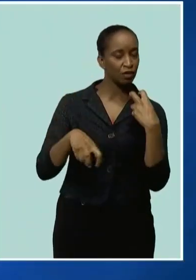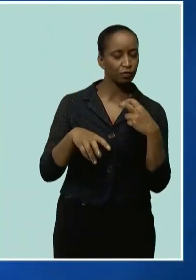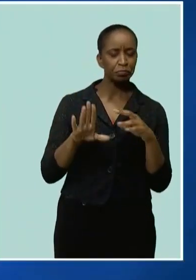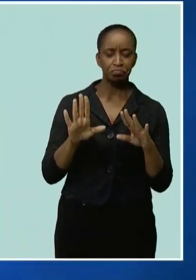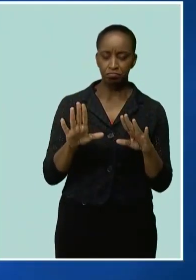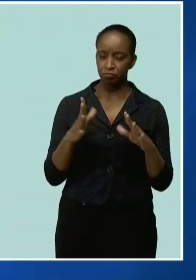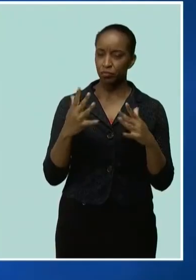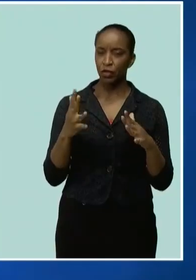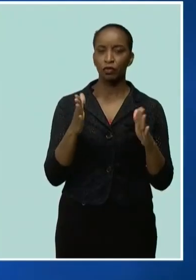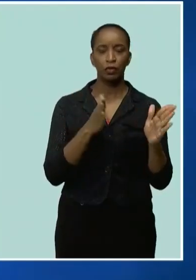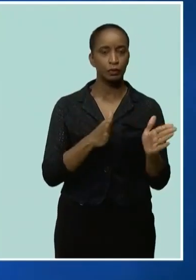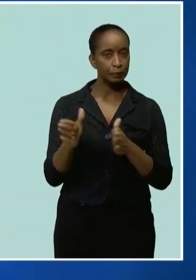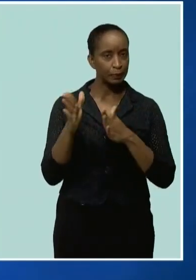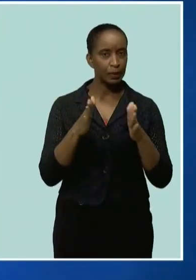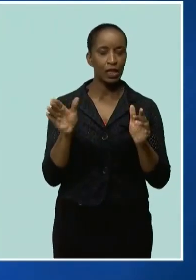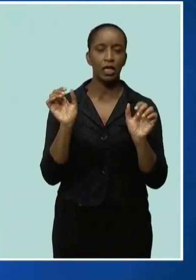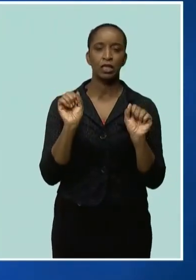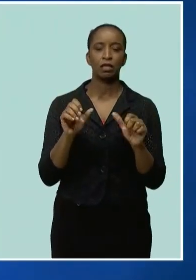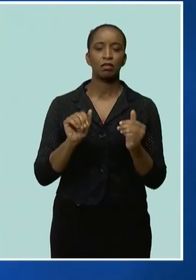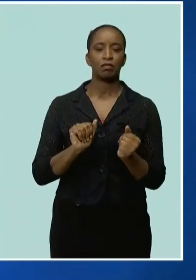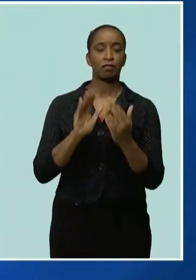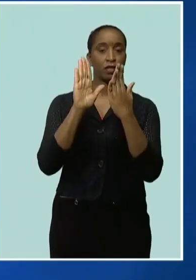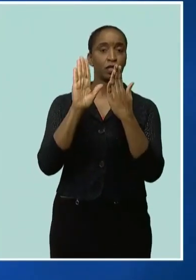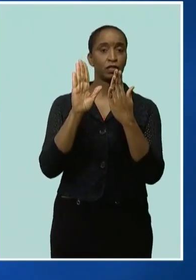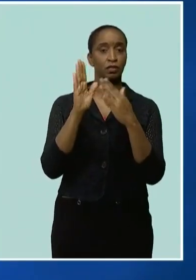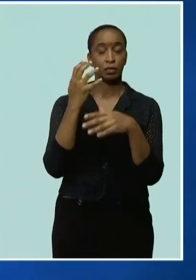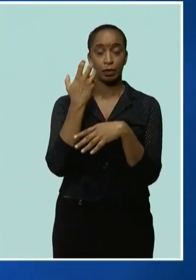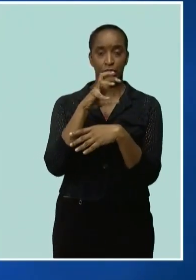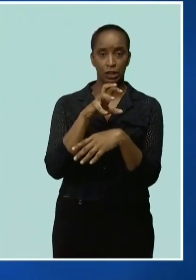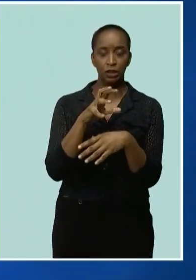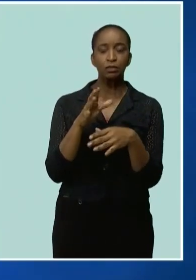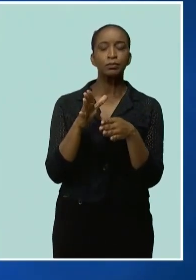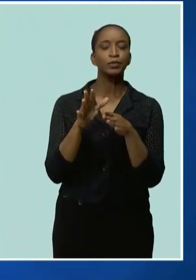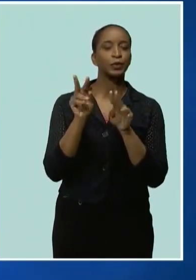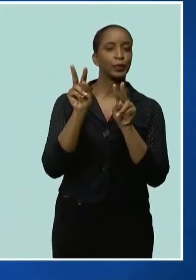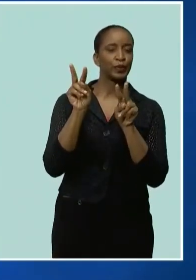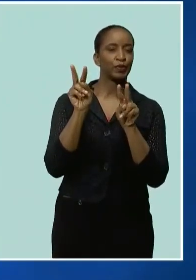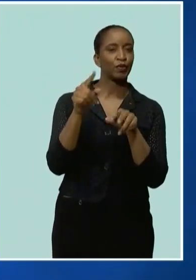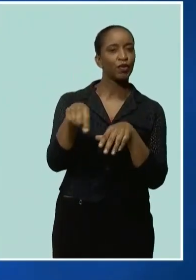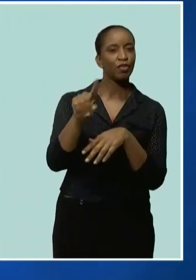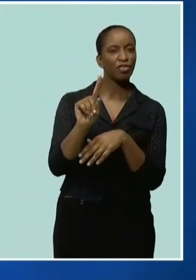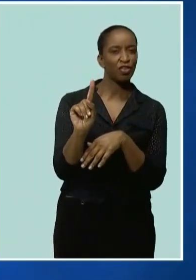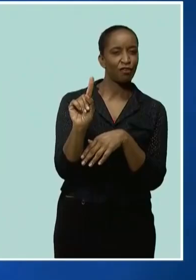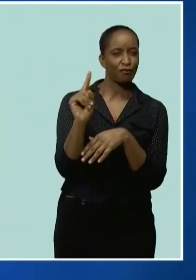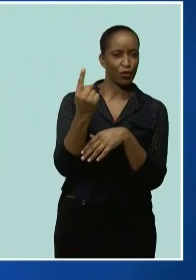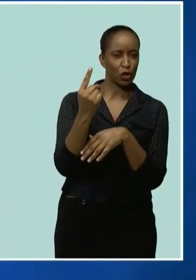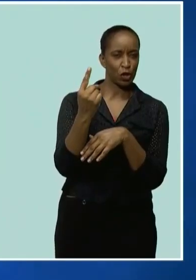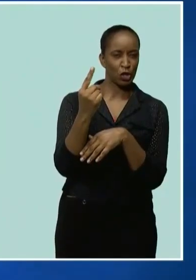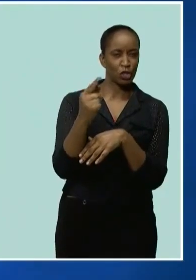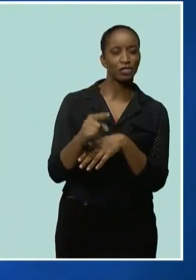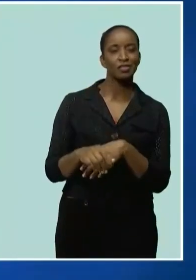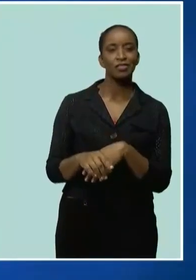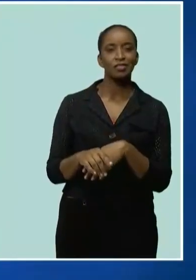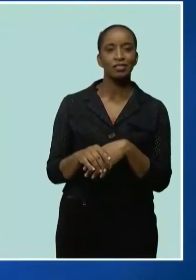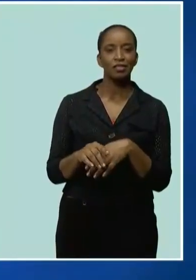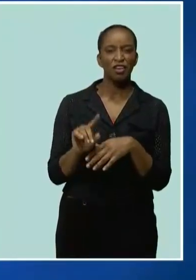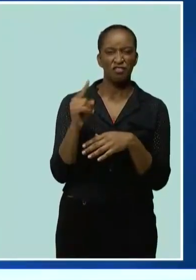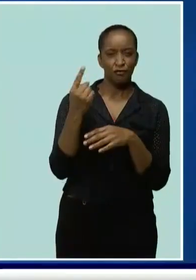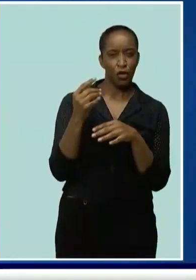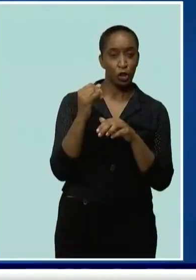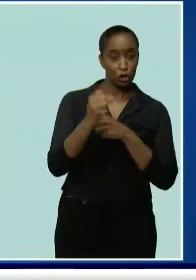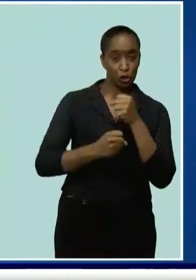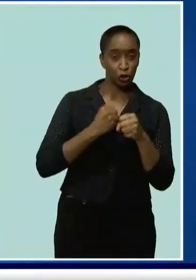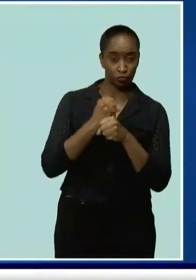heat. We are looking forward for the first farmers coming in. I know they're very excited, and we're just as excited to deal with them. It's always good to